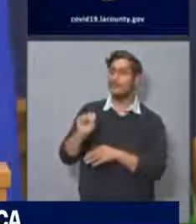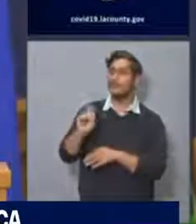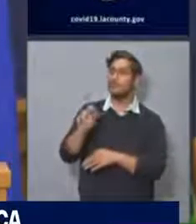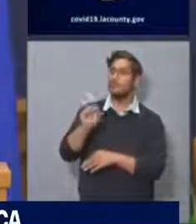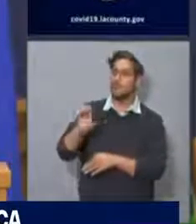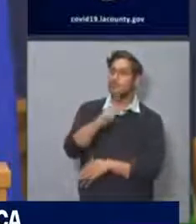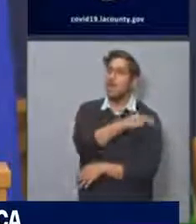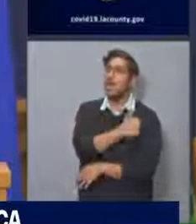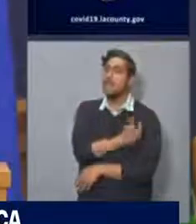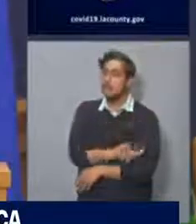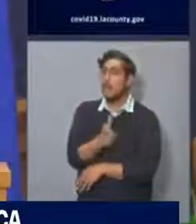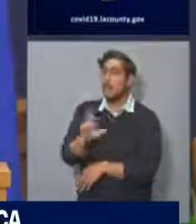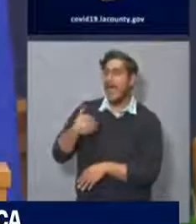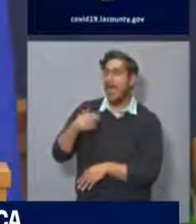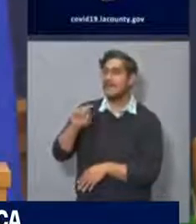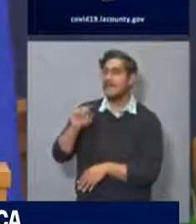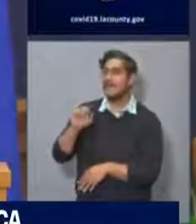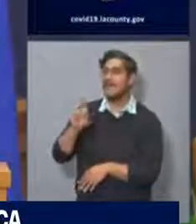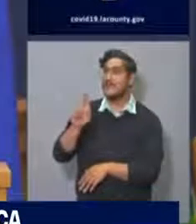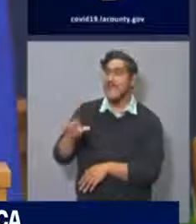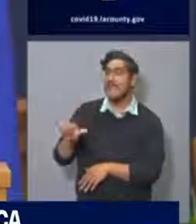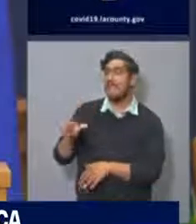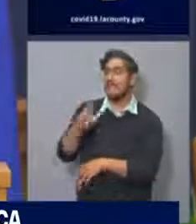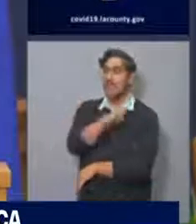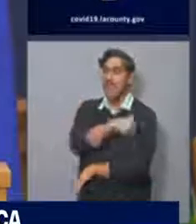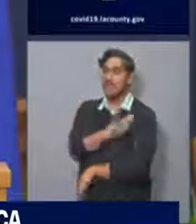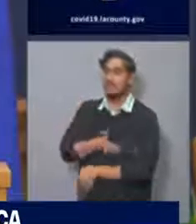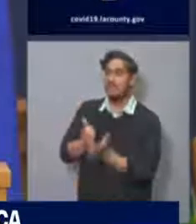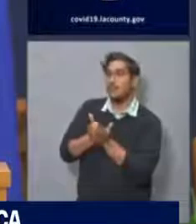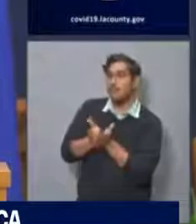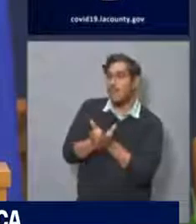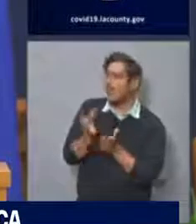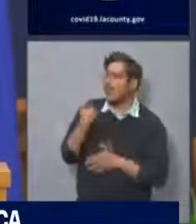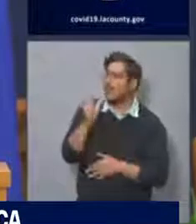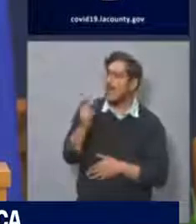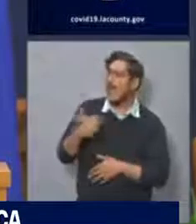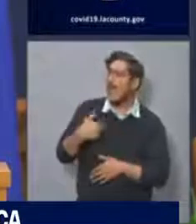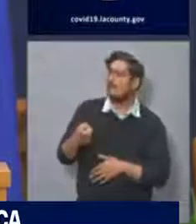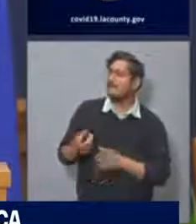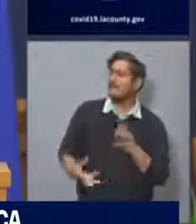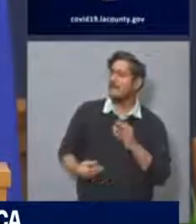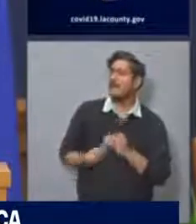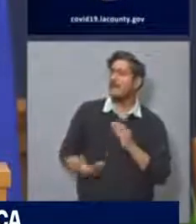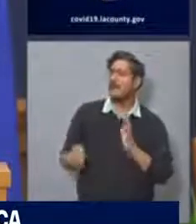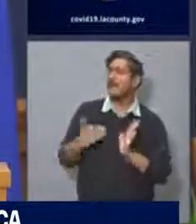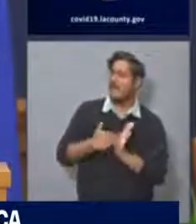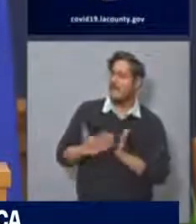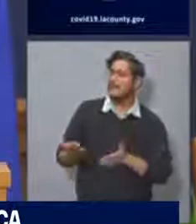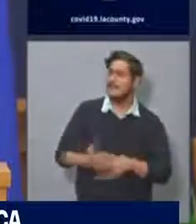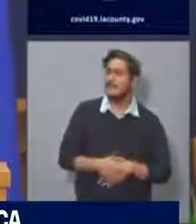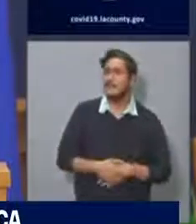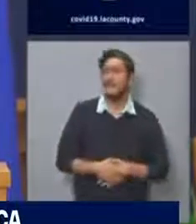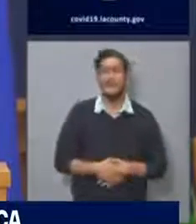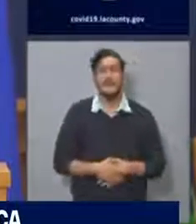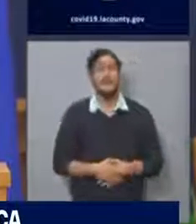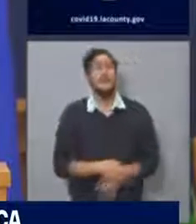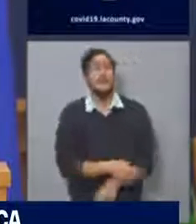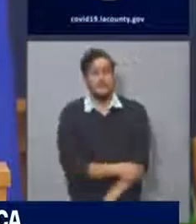getting a naval hospital ship to Via? Thank you. Thank you, Claudia. We'll have Dr. Ferrer answer them.